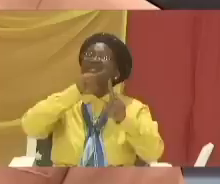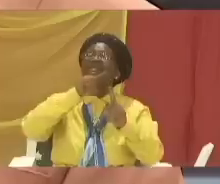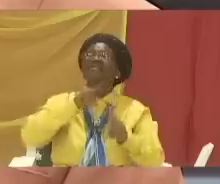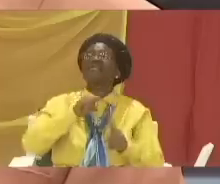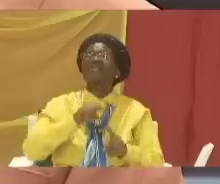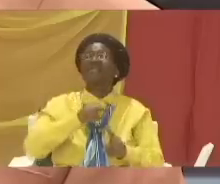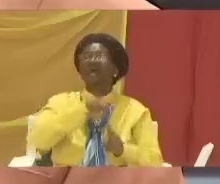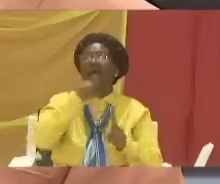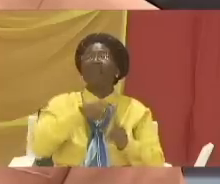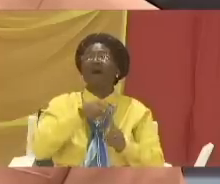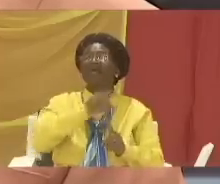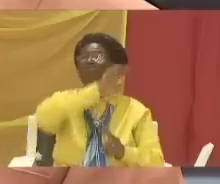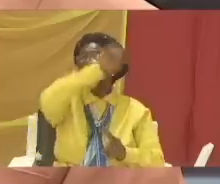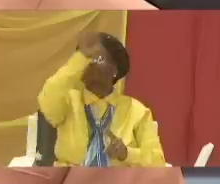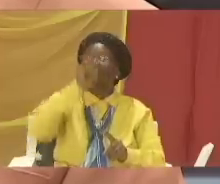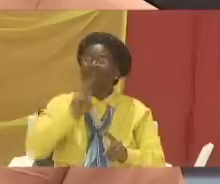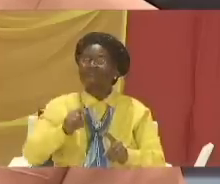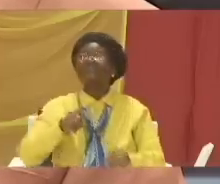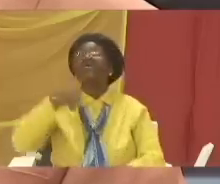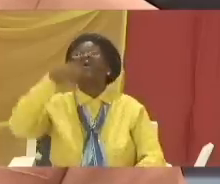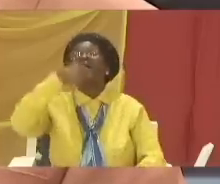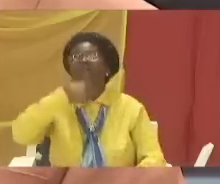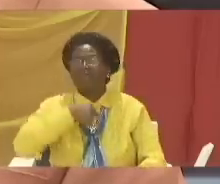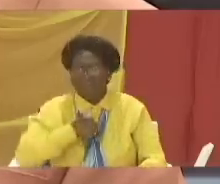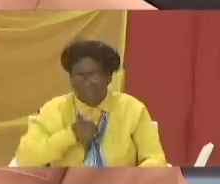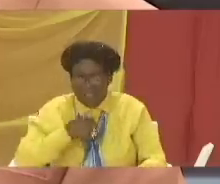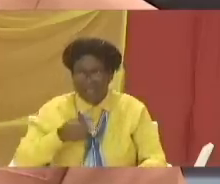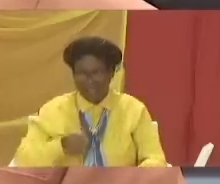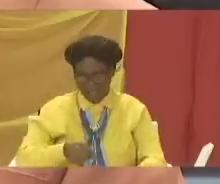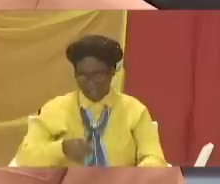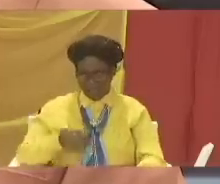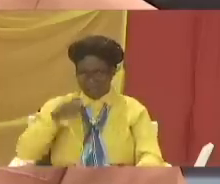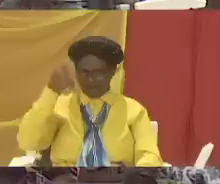The way you said me shows that you are not sure.